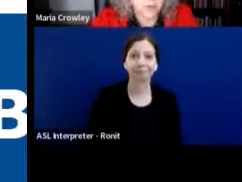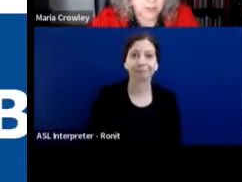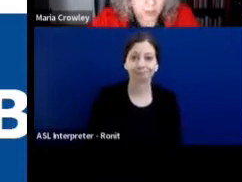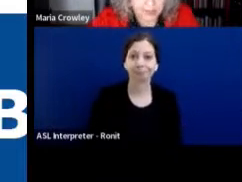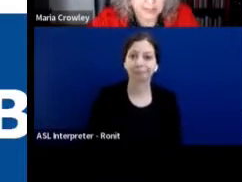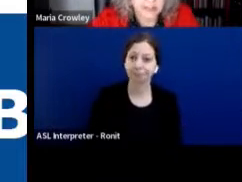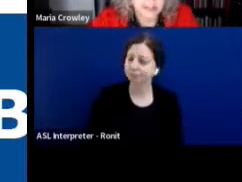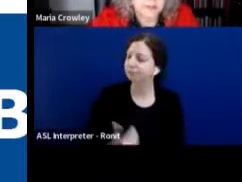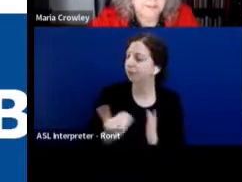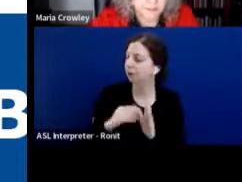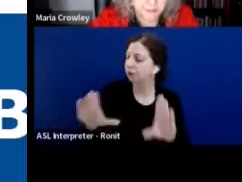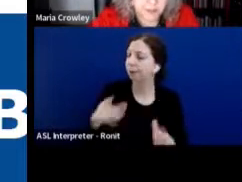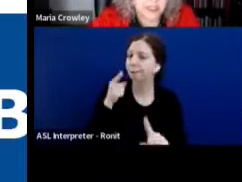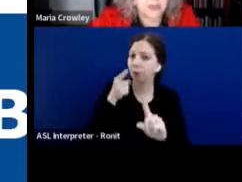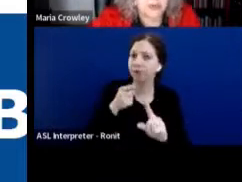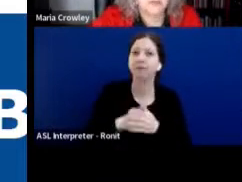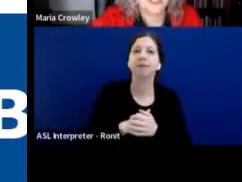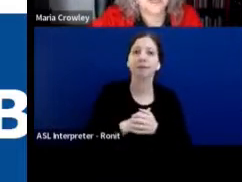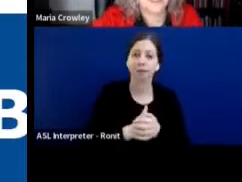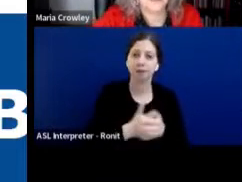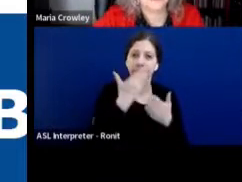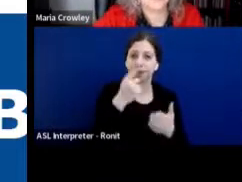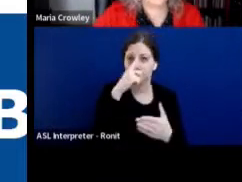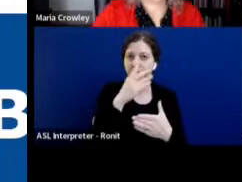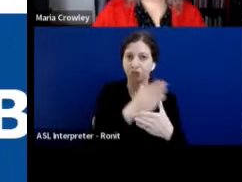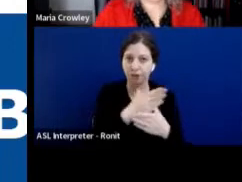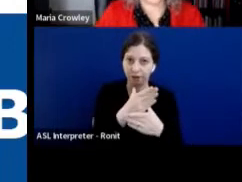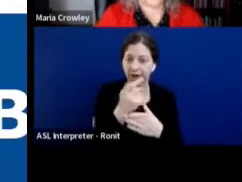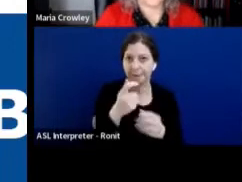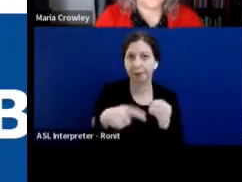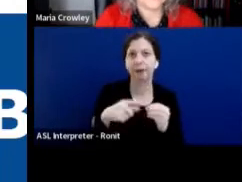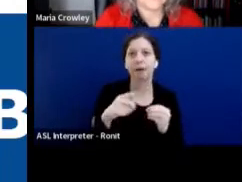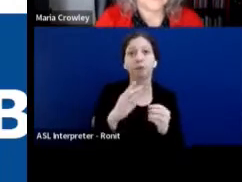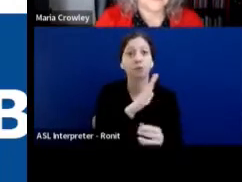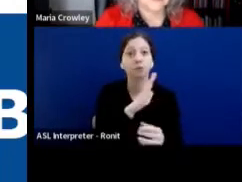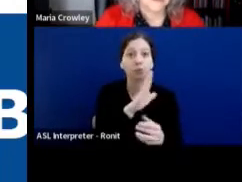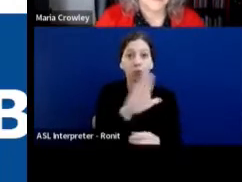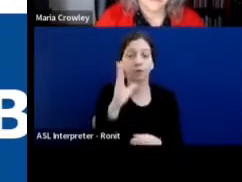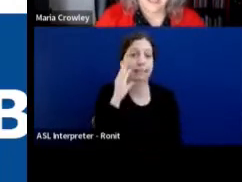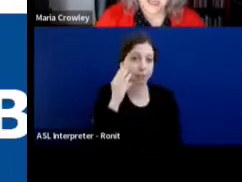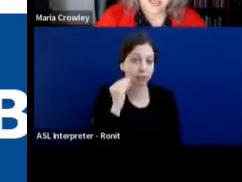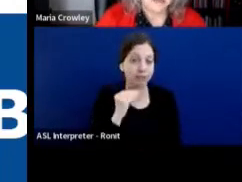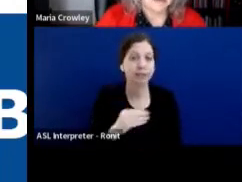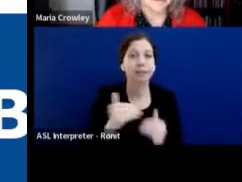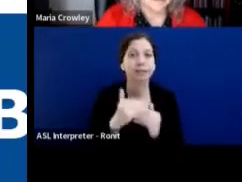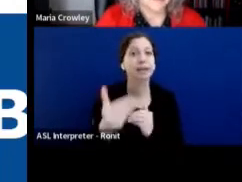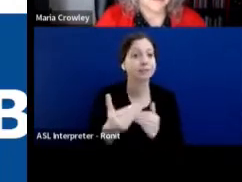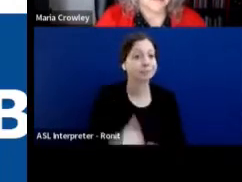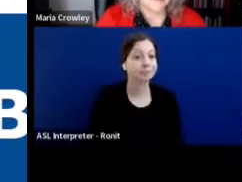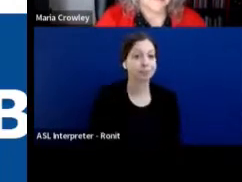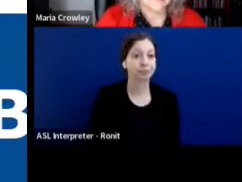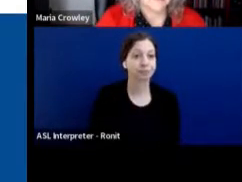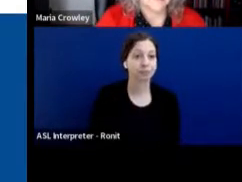Again, great points. Thank you for sharing a little bit about some of your experiences. Next slide.